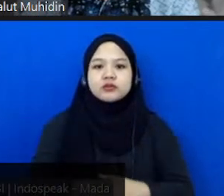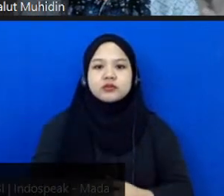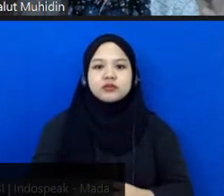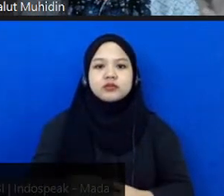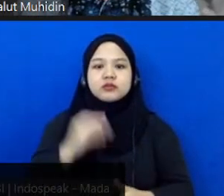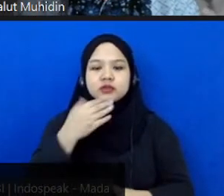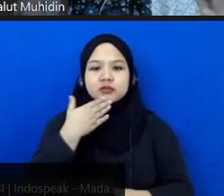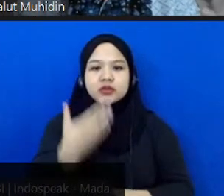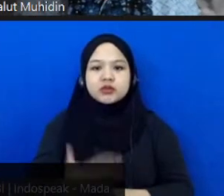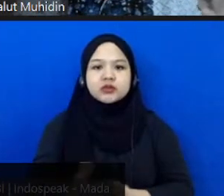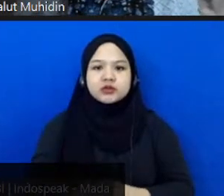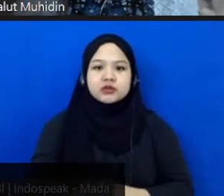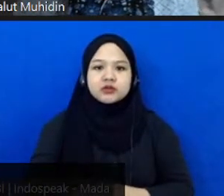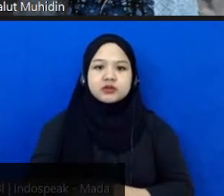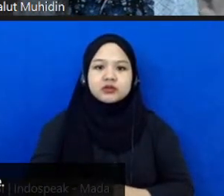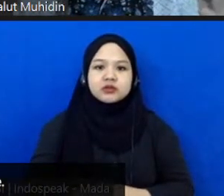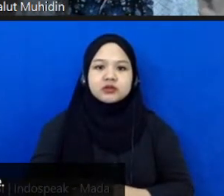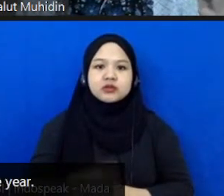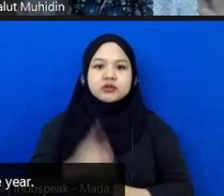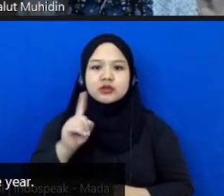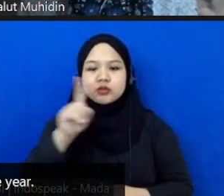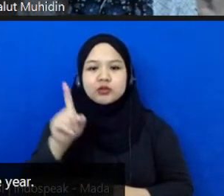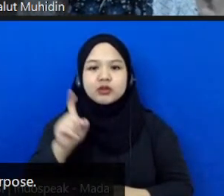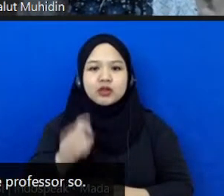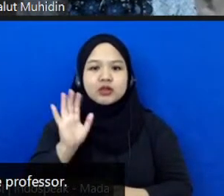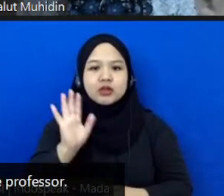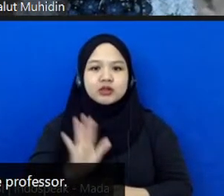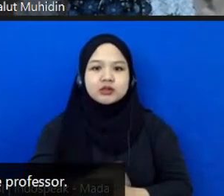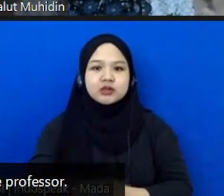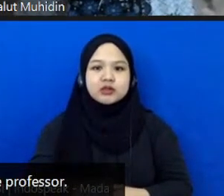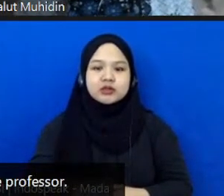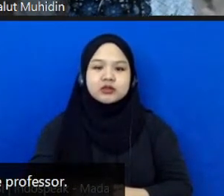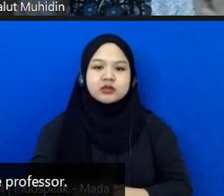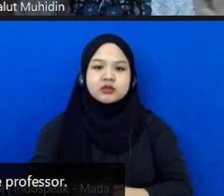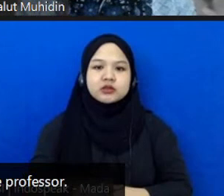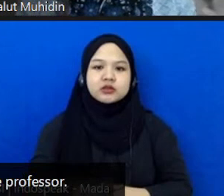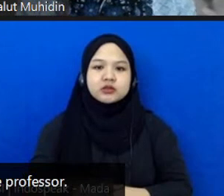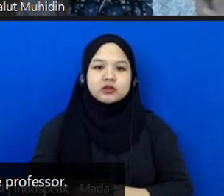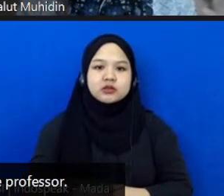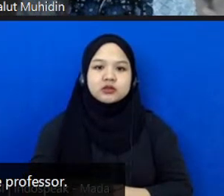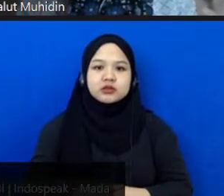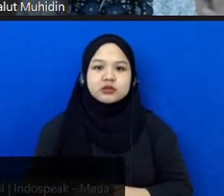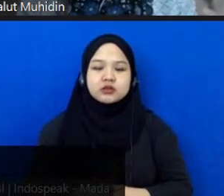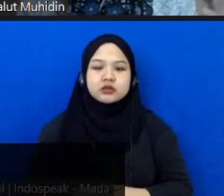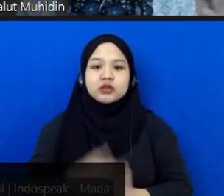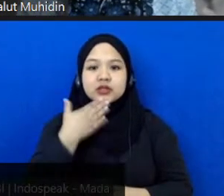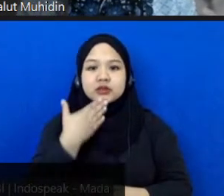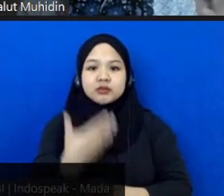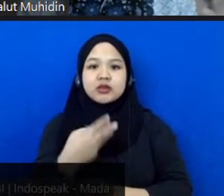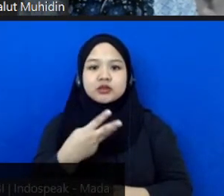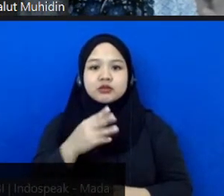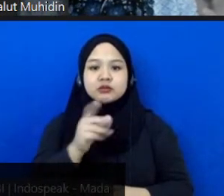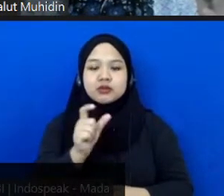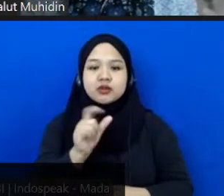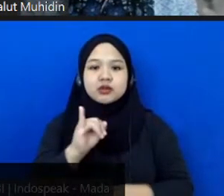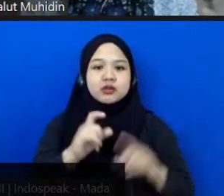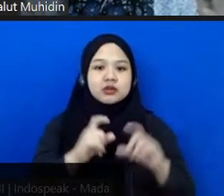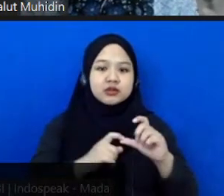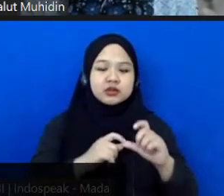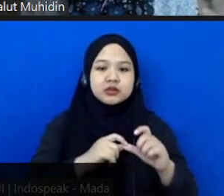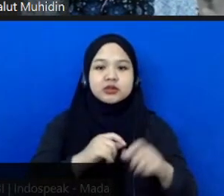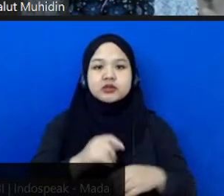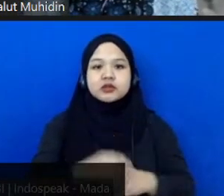you, Mbak. Sorry, one question only, yeah, per person. Okay, right. Thank you. Yeah. Thank you, Mbak Ais and Aliza and